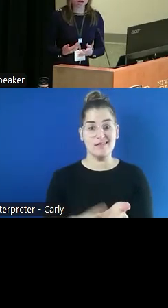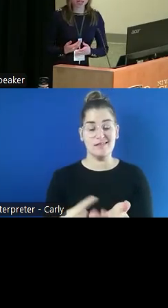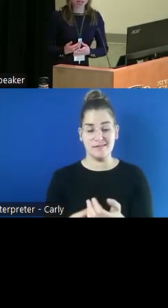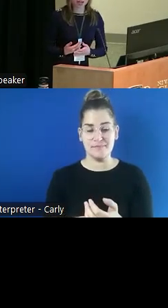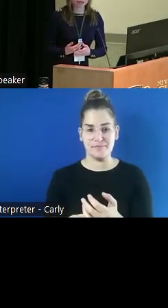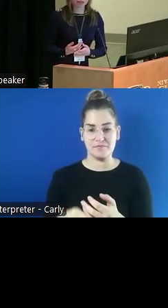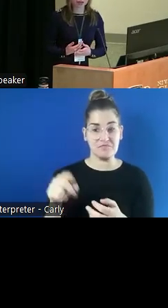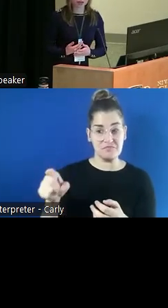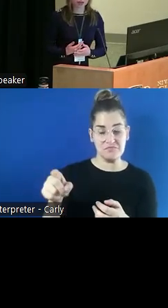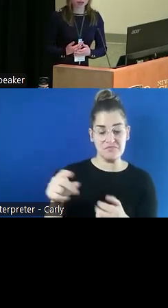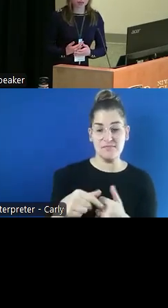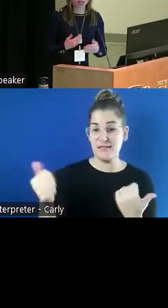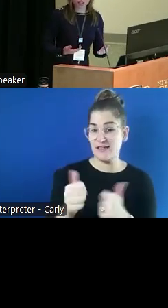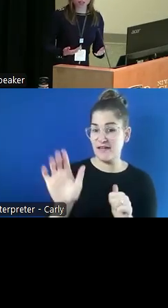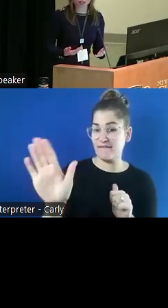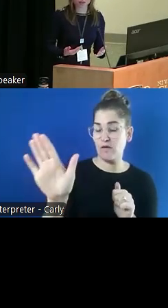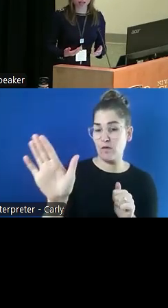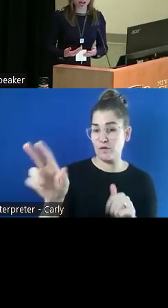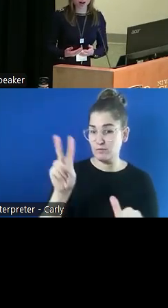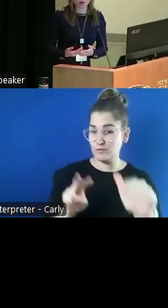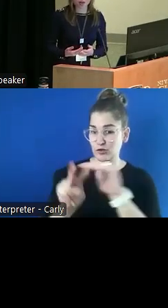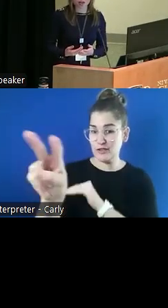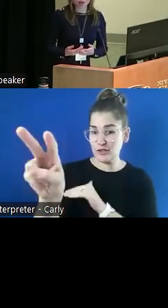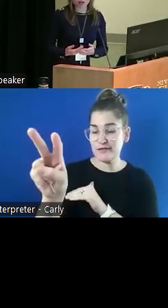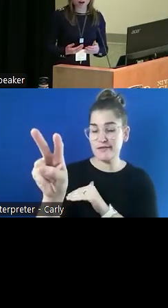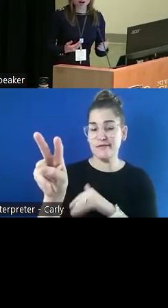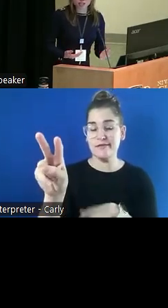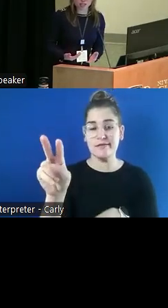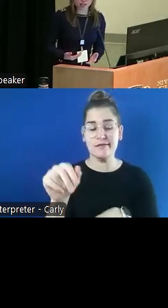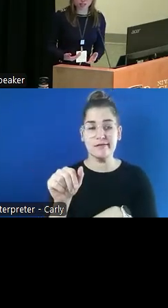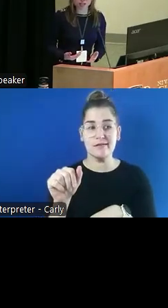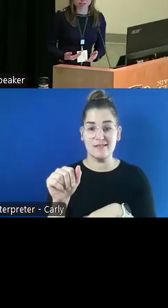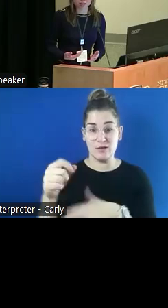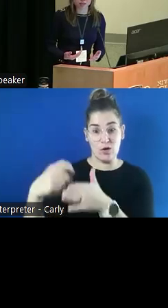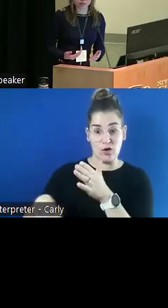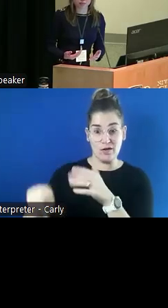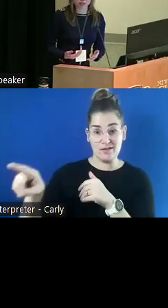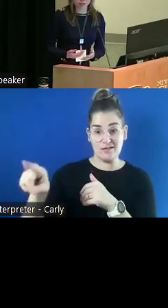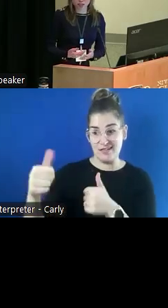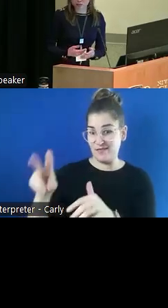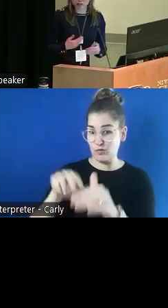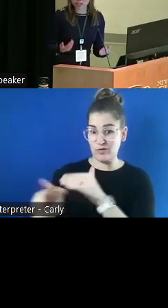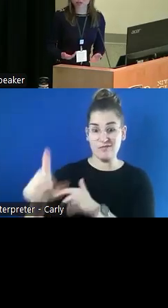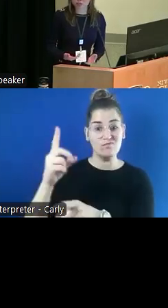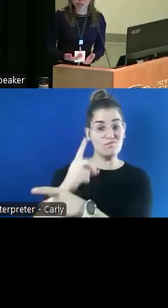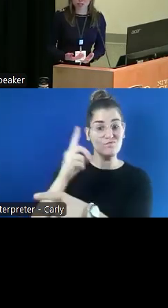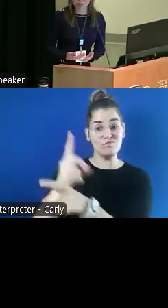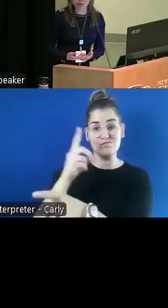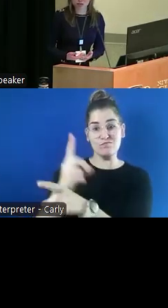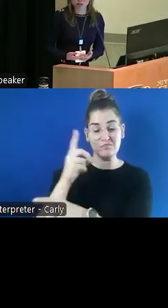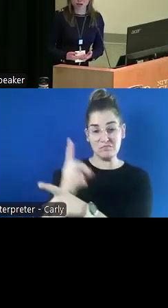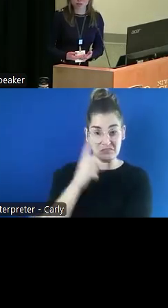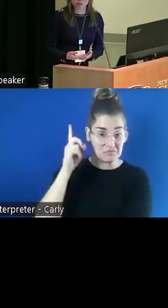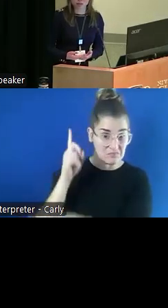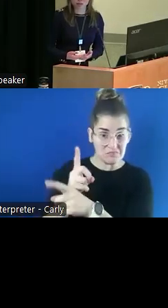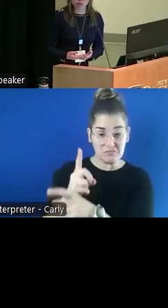were any of your predictions of like how costly this activity would be, were any of those predictions